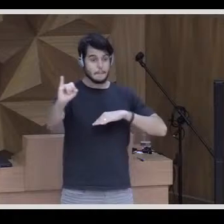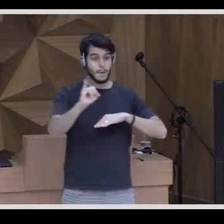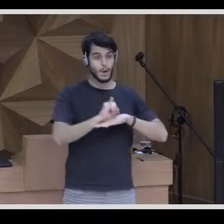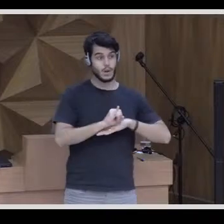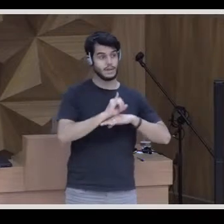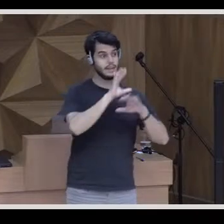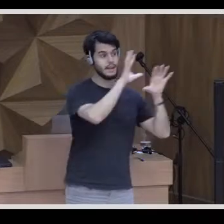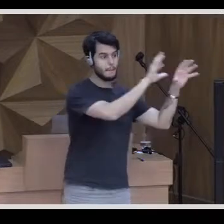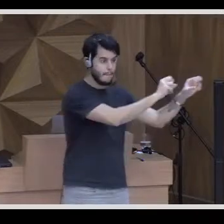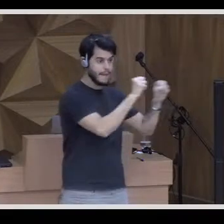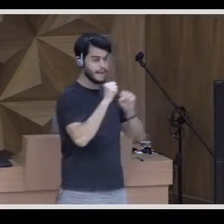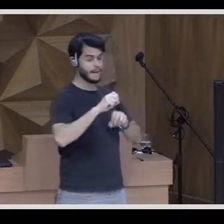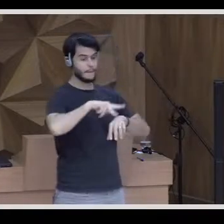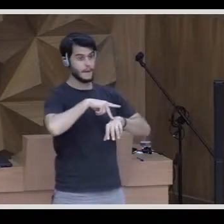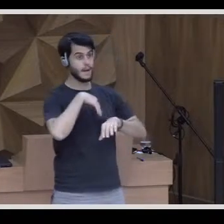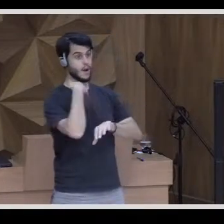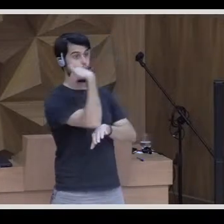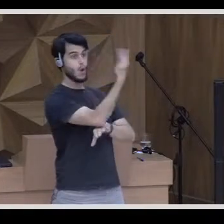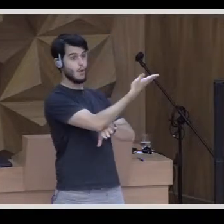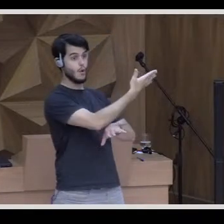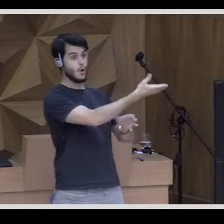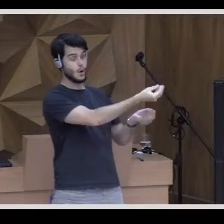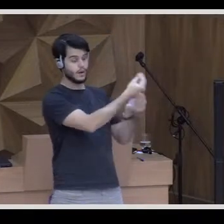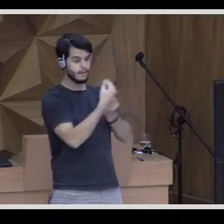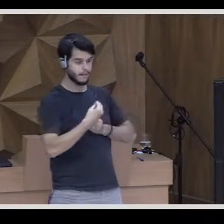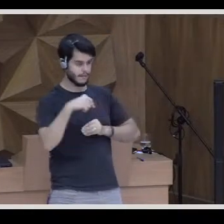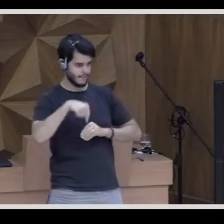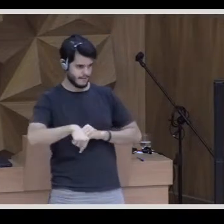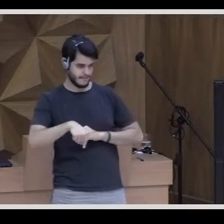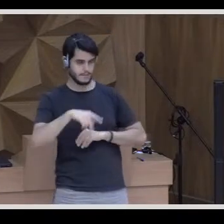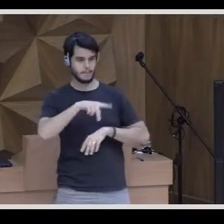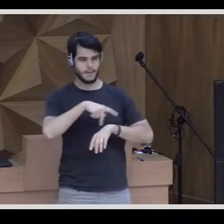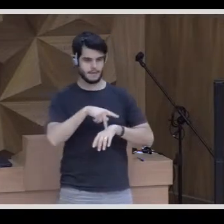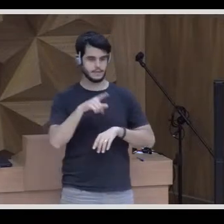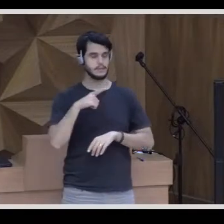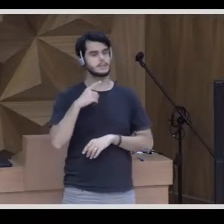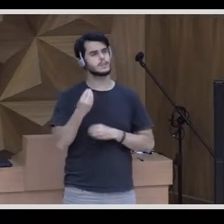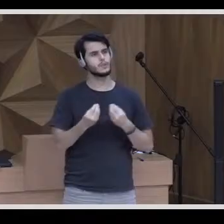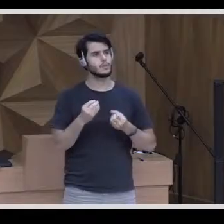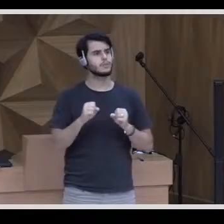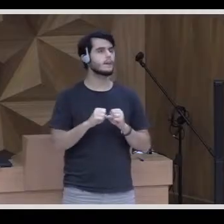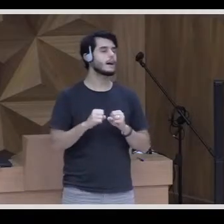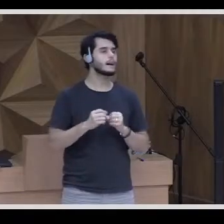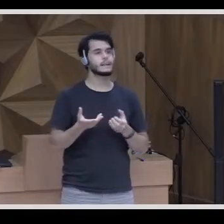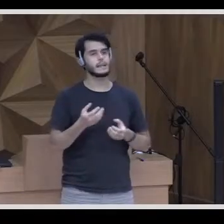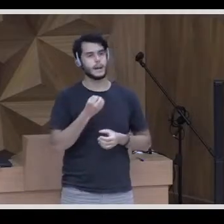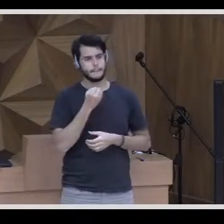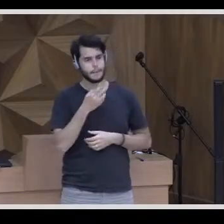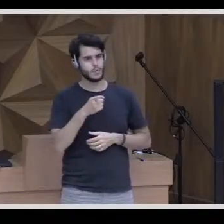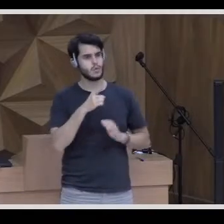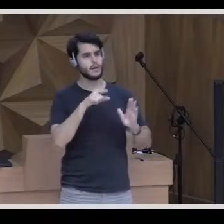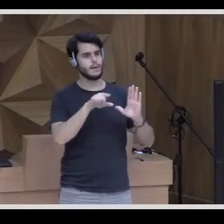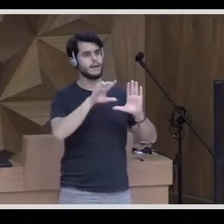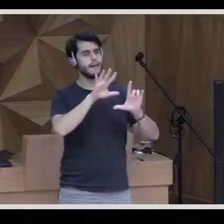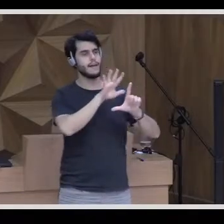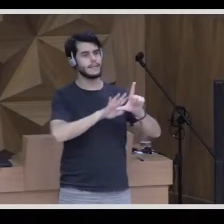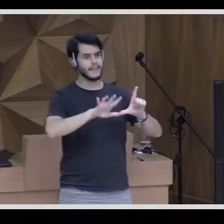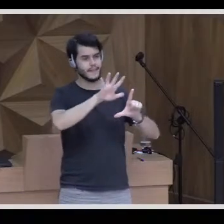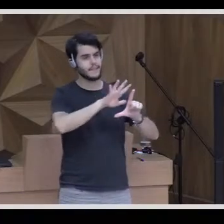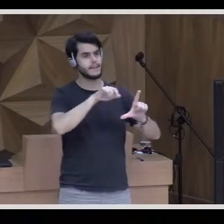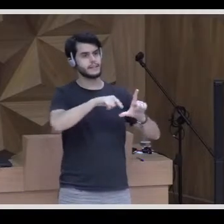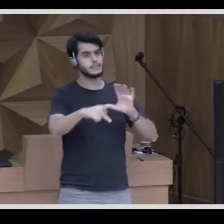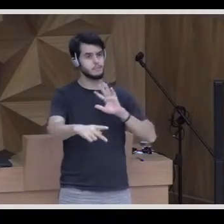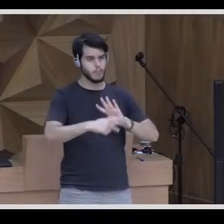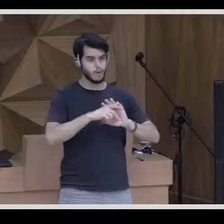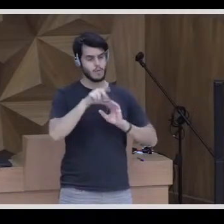we thought the devices were and what we thought the problems were and how they might fix them. So while it was very interesting,